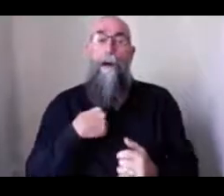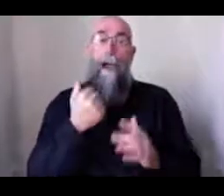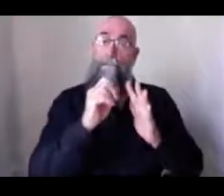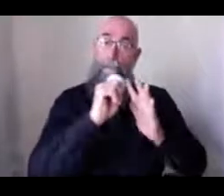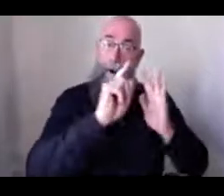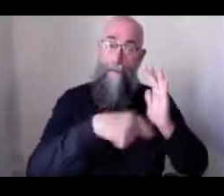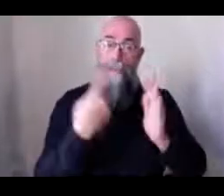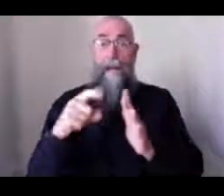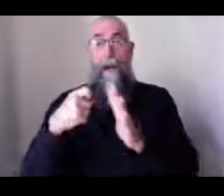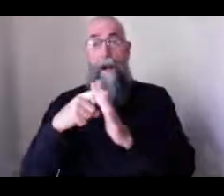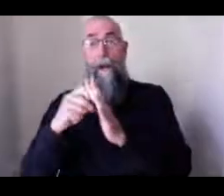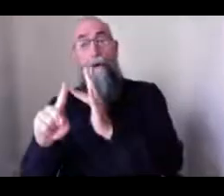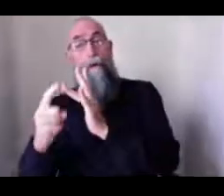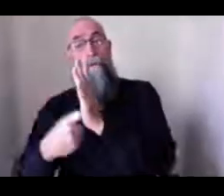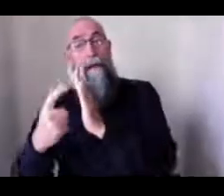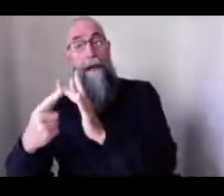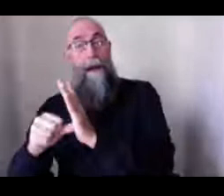you can apply up to